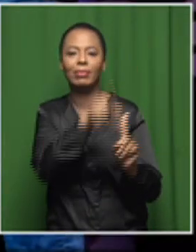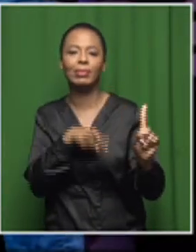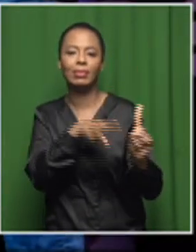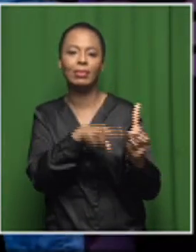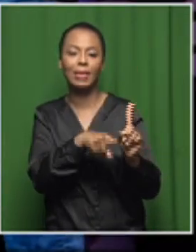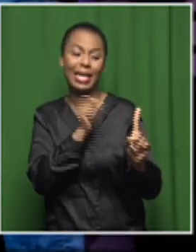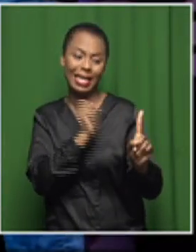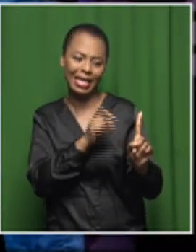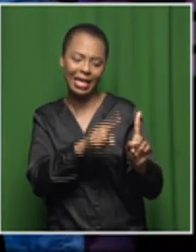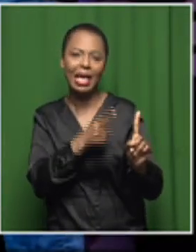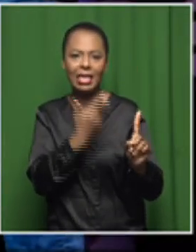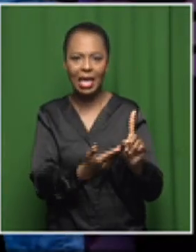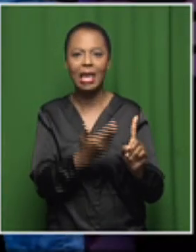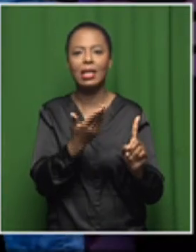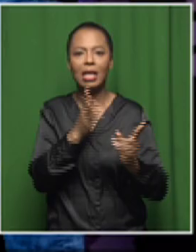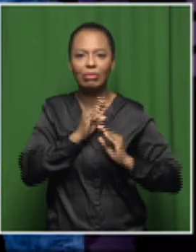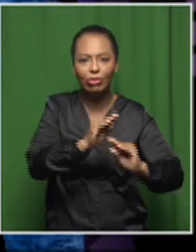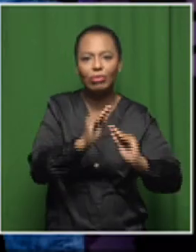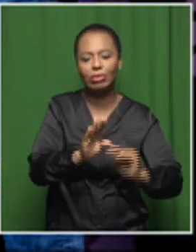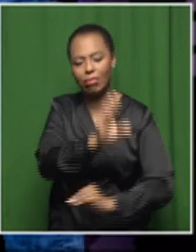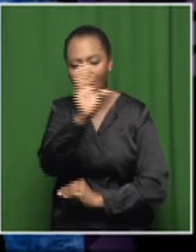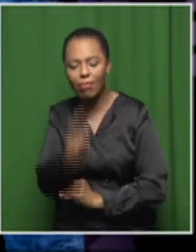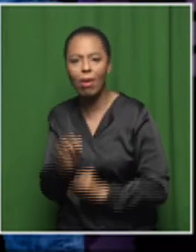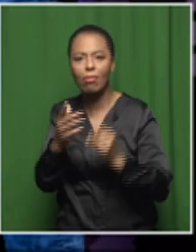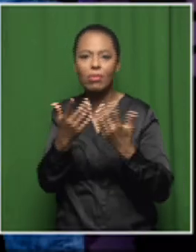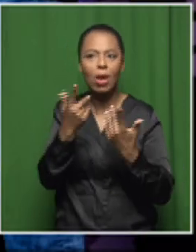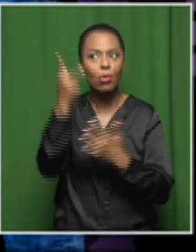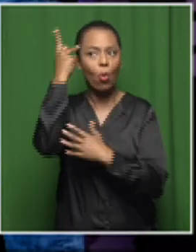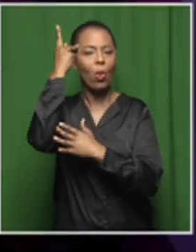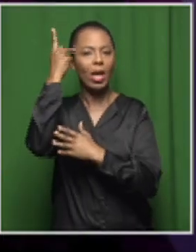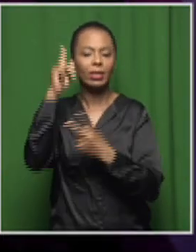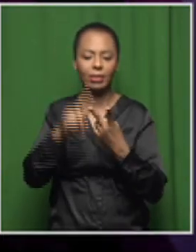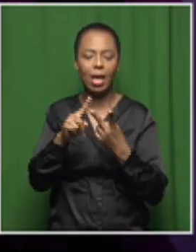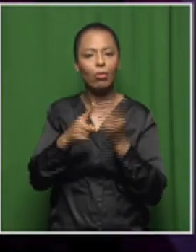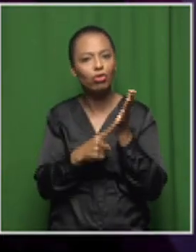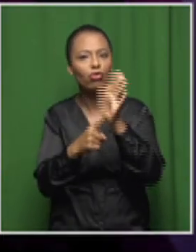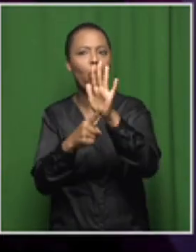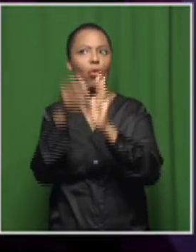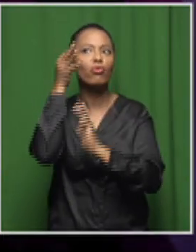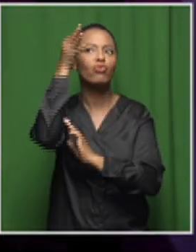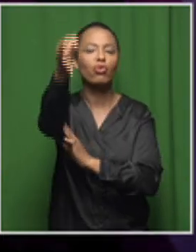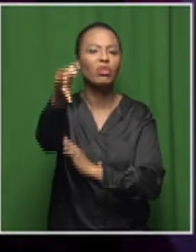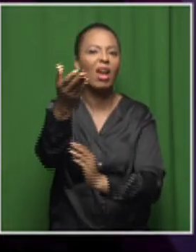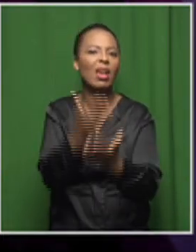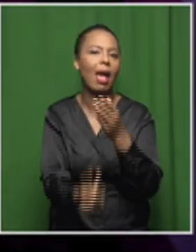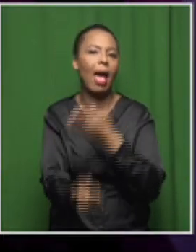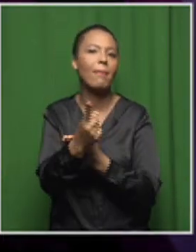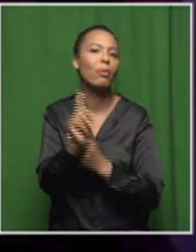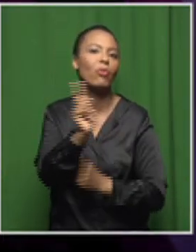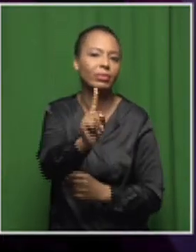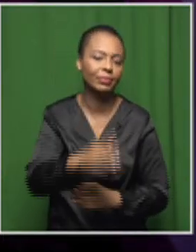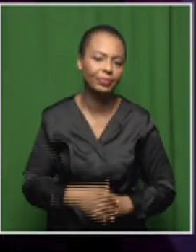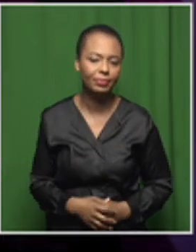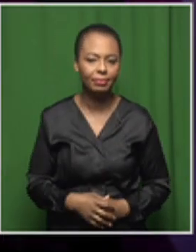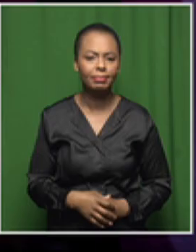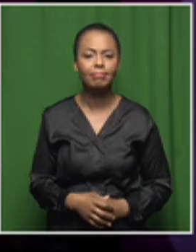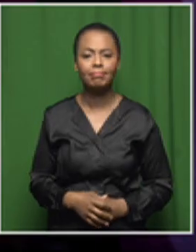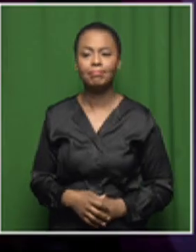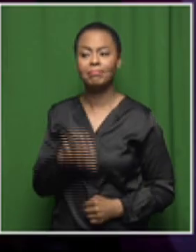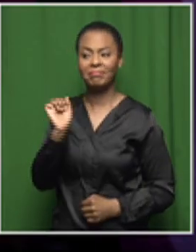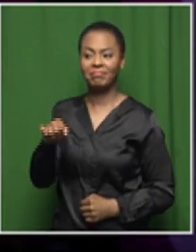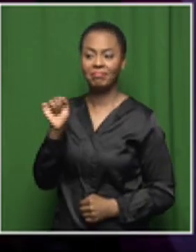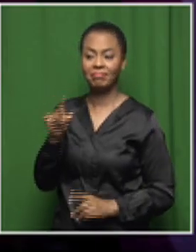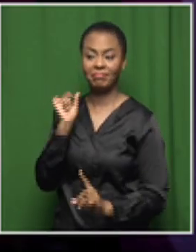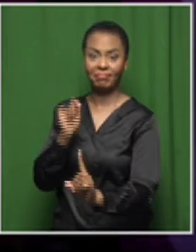of that indigenous knowledge into the modern world, but also show us what the future can be like. I mean, TEDx obviously has a specific, unique